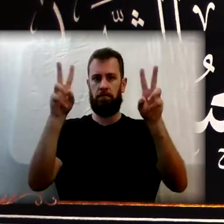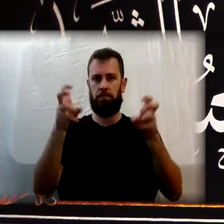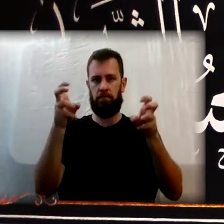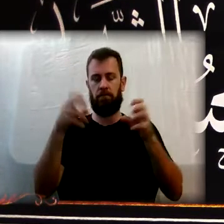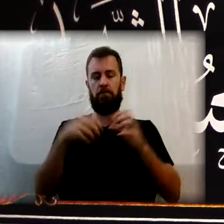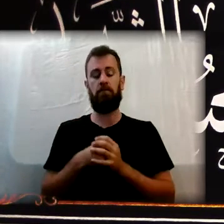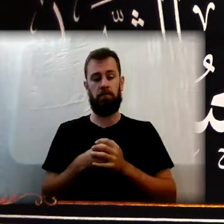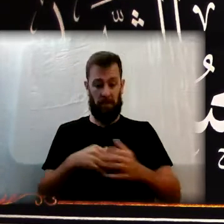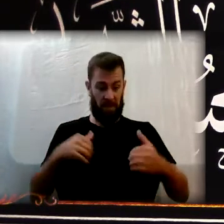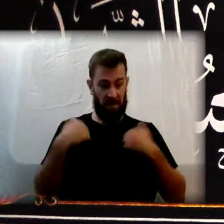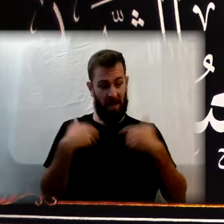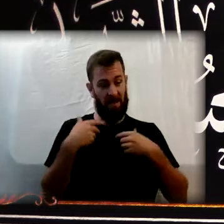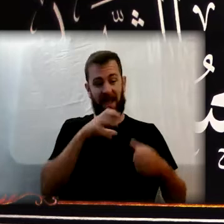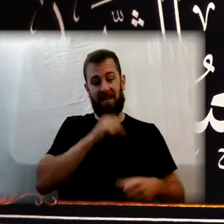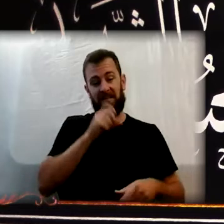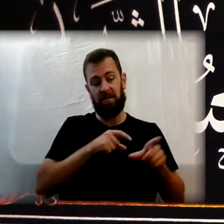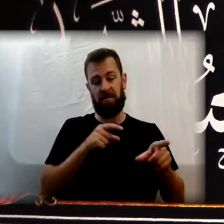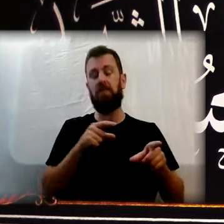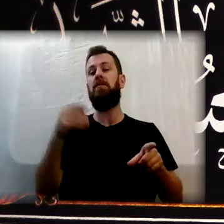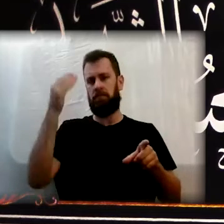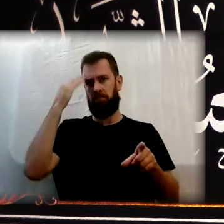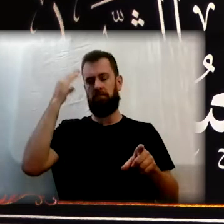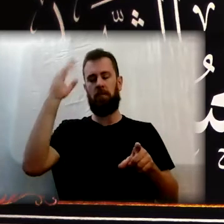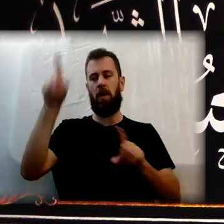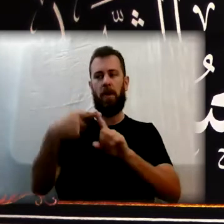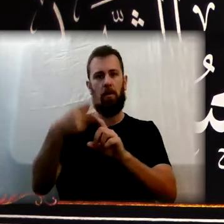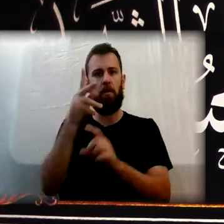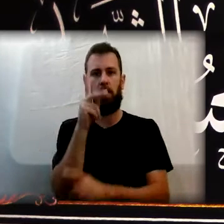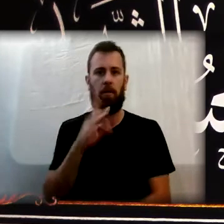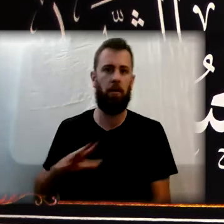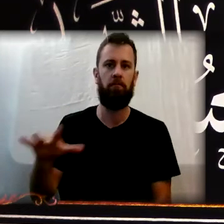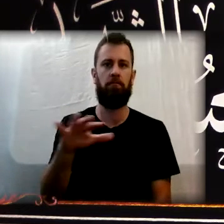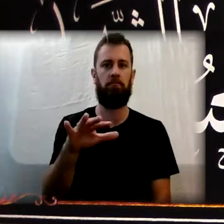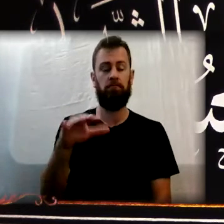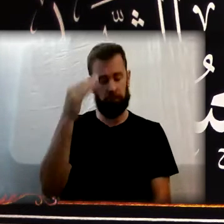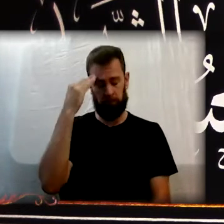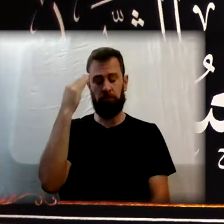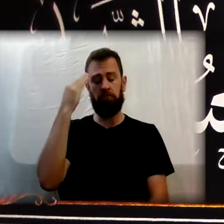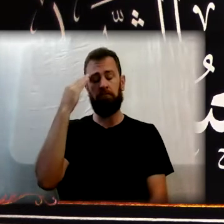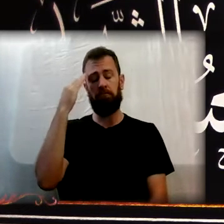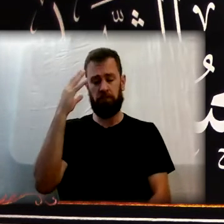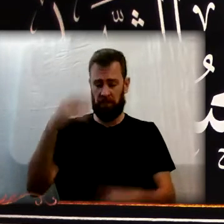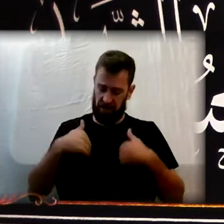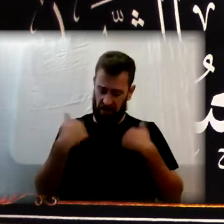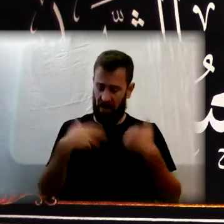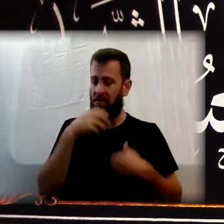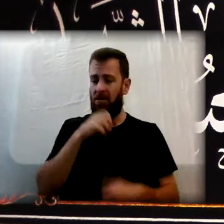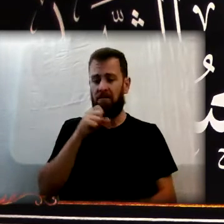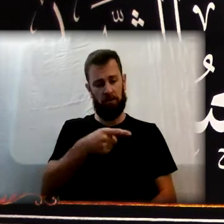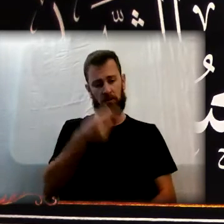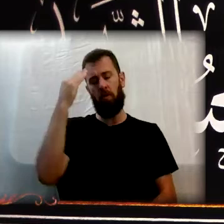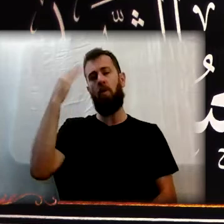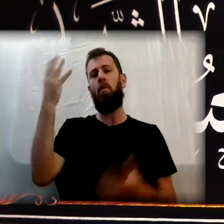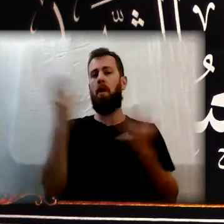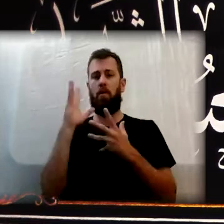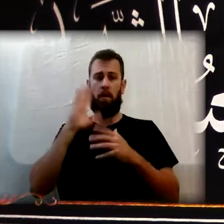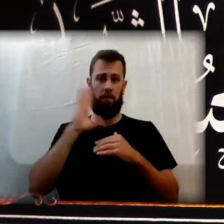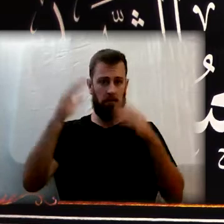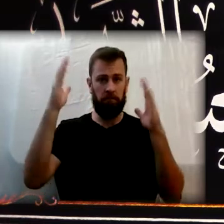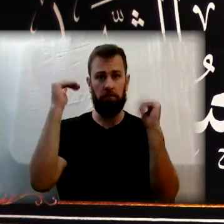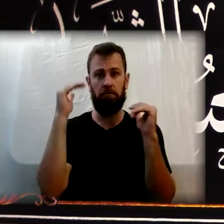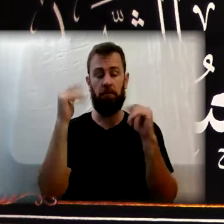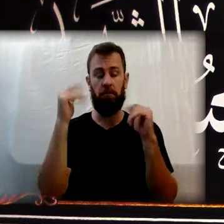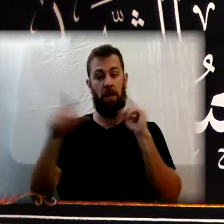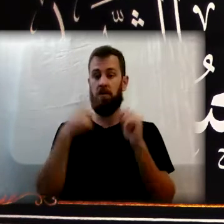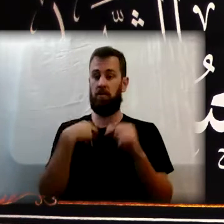age, she had been told about Karbala. From a young age, she had been told what to expect,